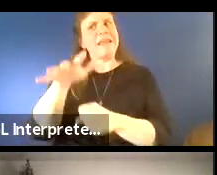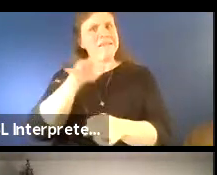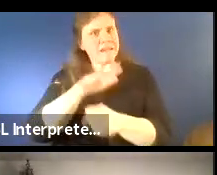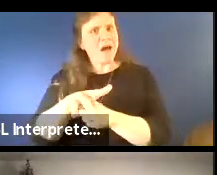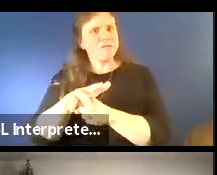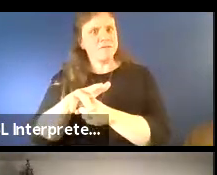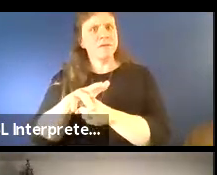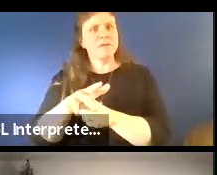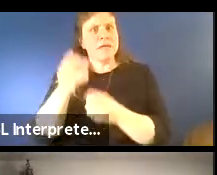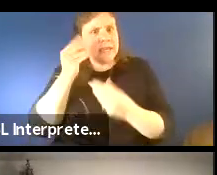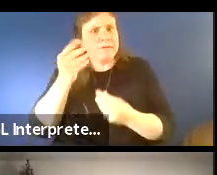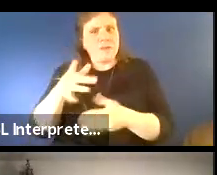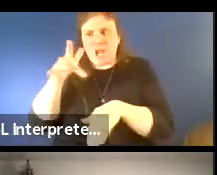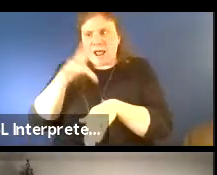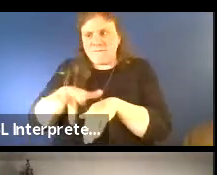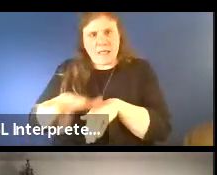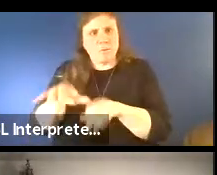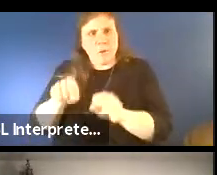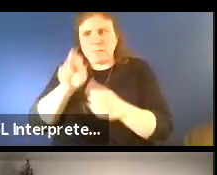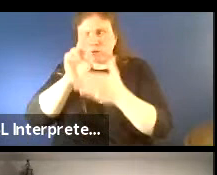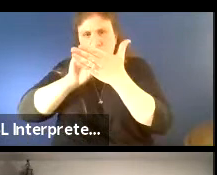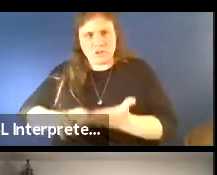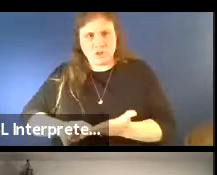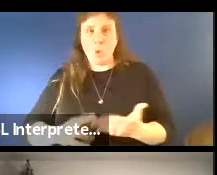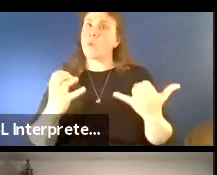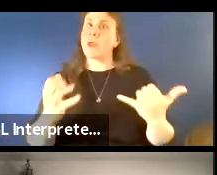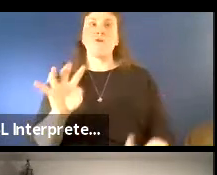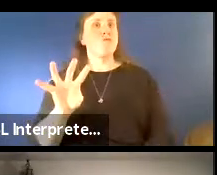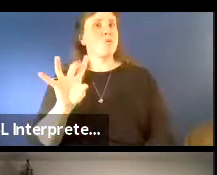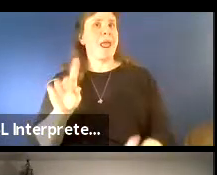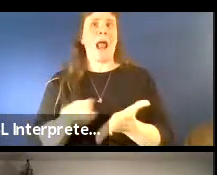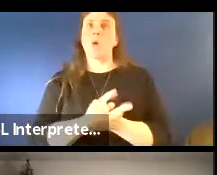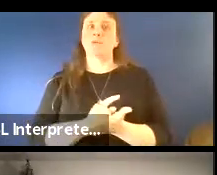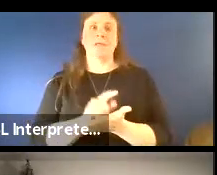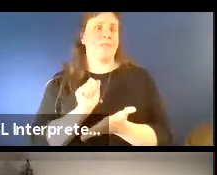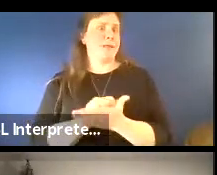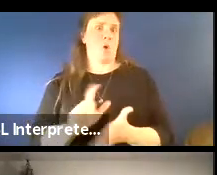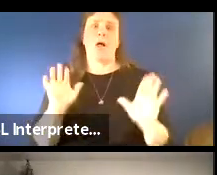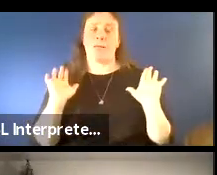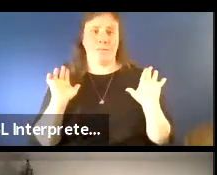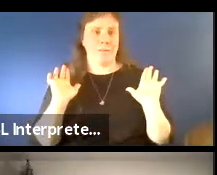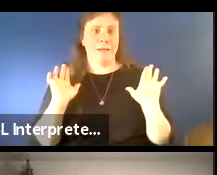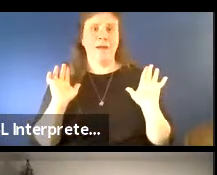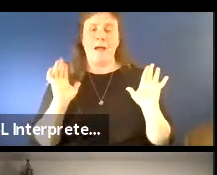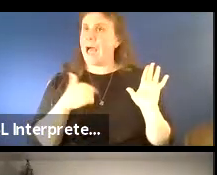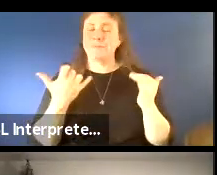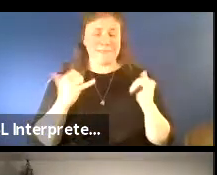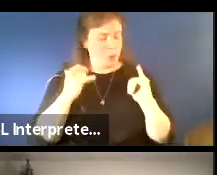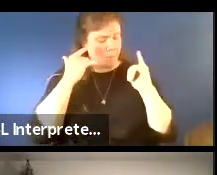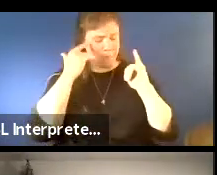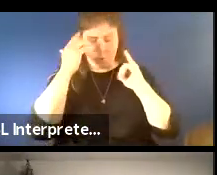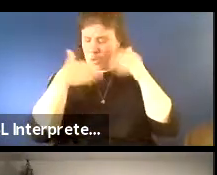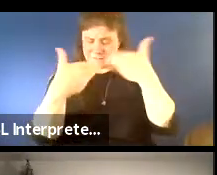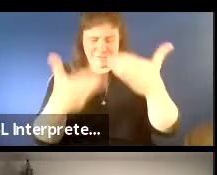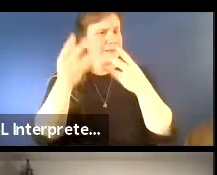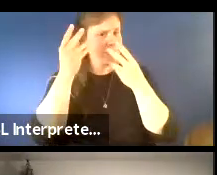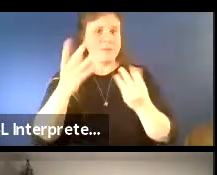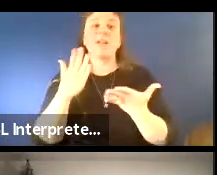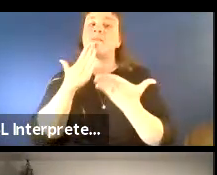But we literally have had 48 hours, and I would say I'm still processing all the information as we go too. So thank you.